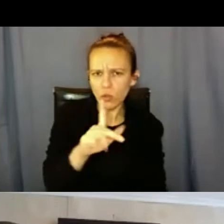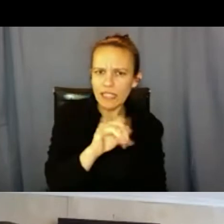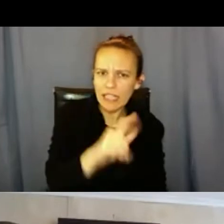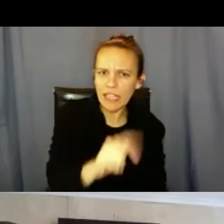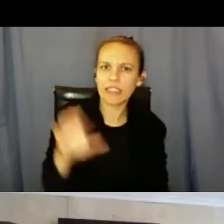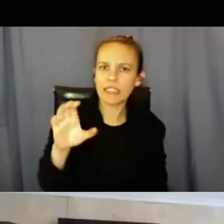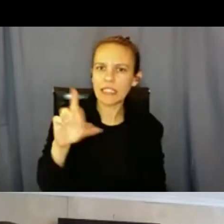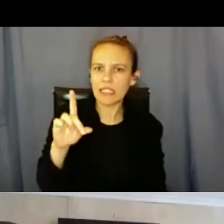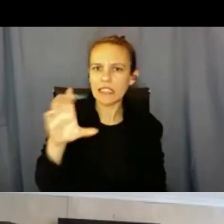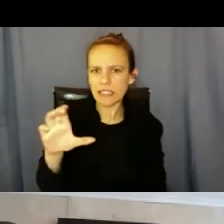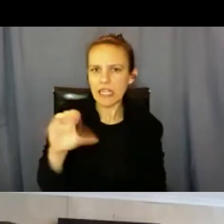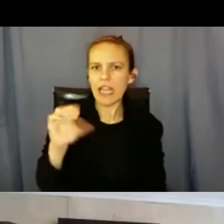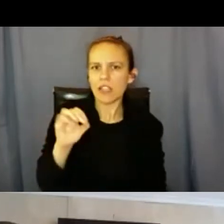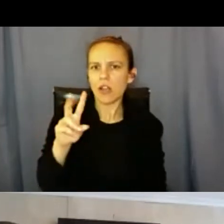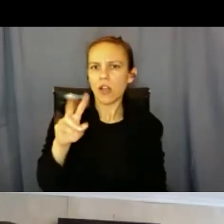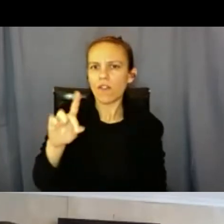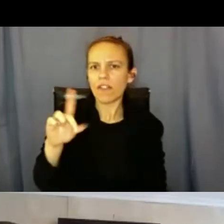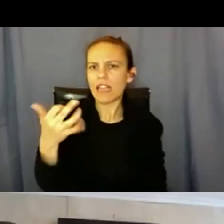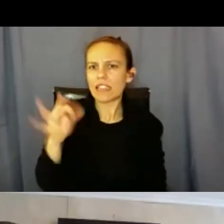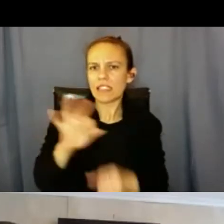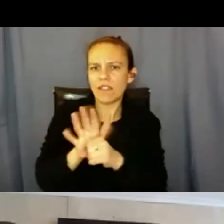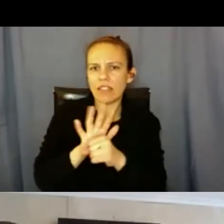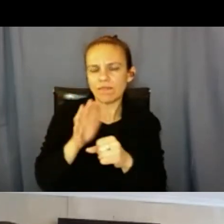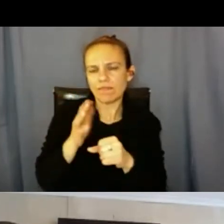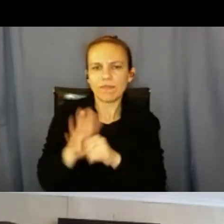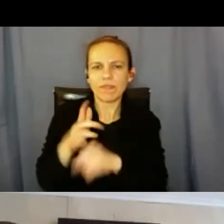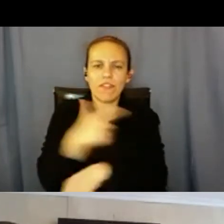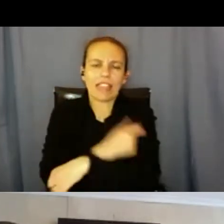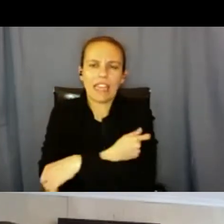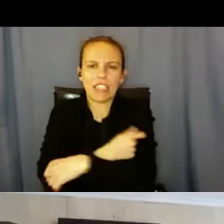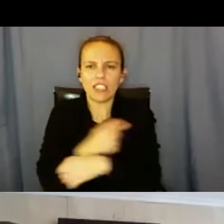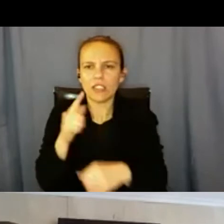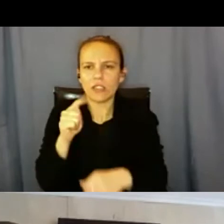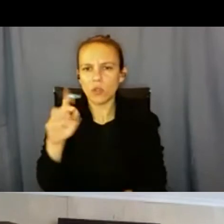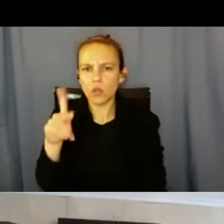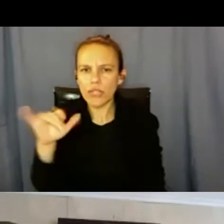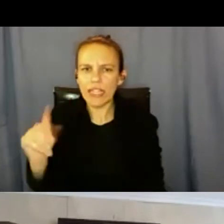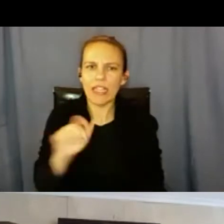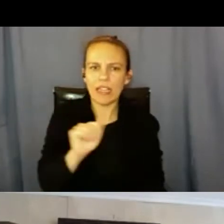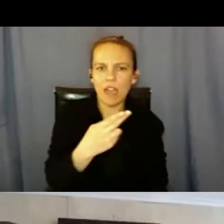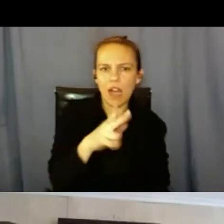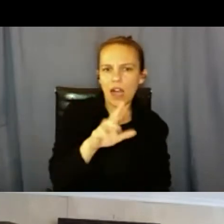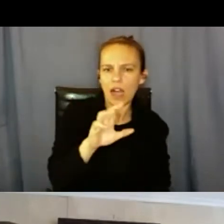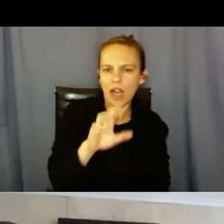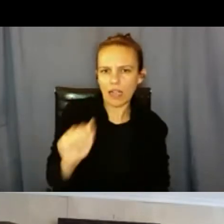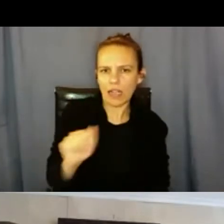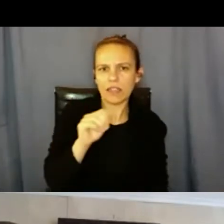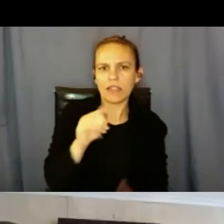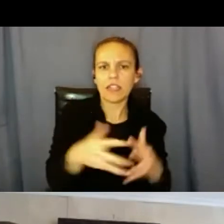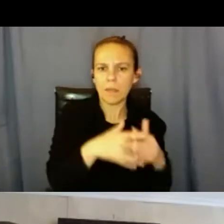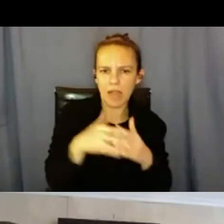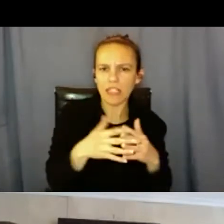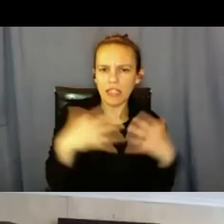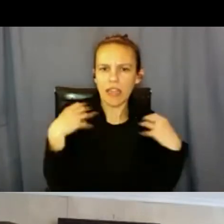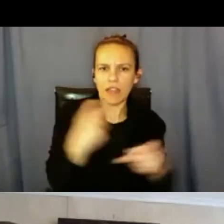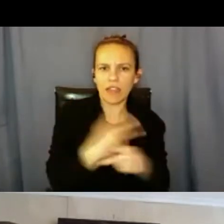vaccination communication toolkit, and ACA, the American Healthcare Association, has a great toolkit and checklist